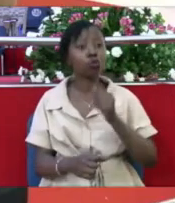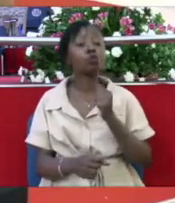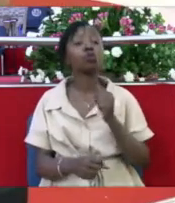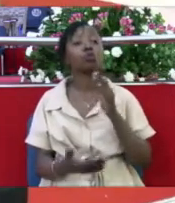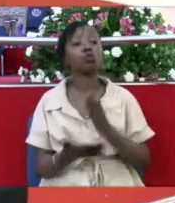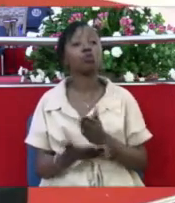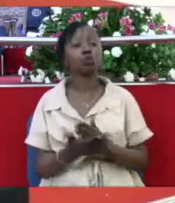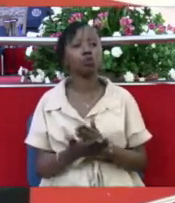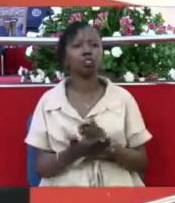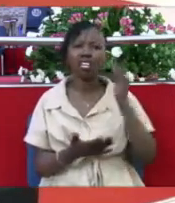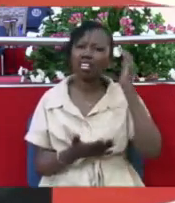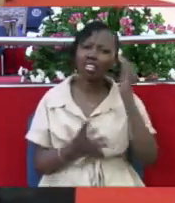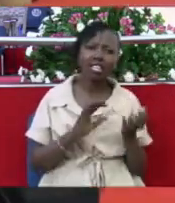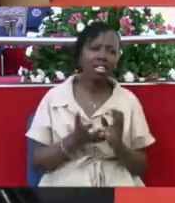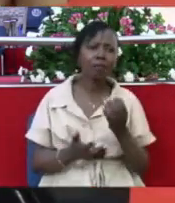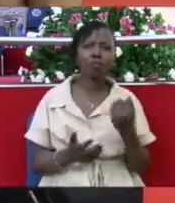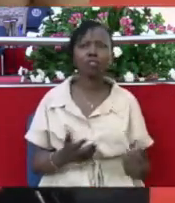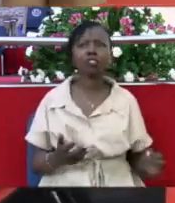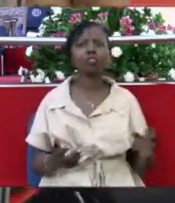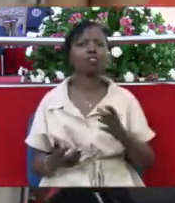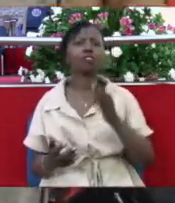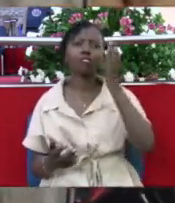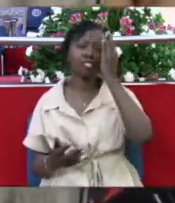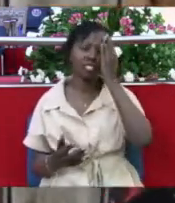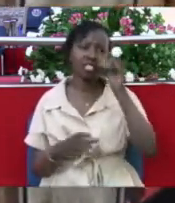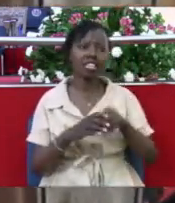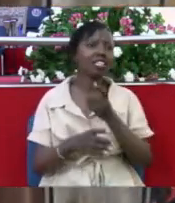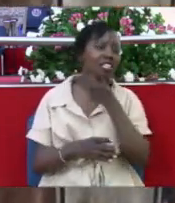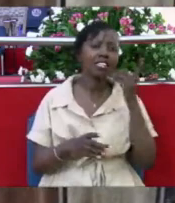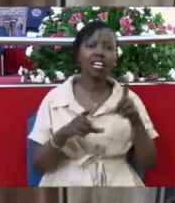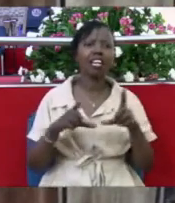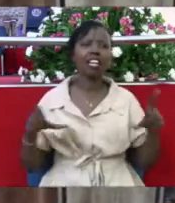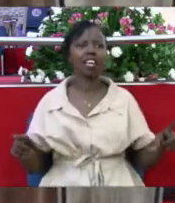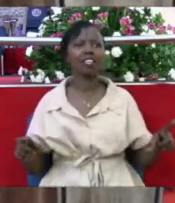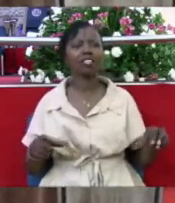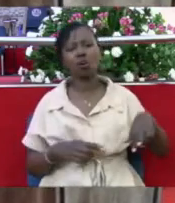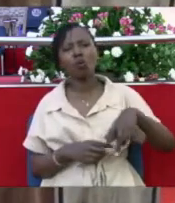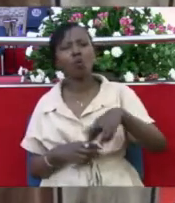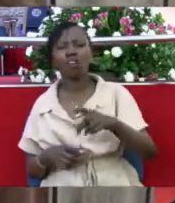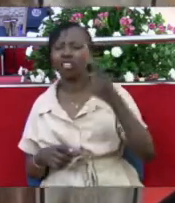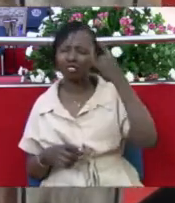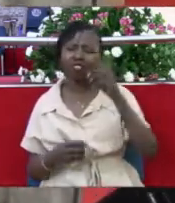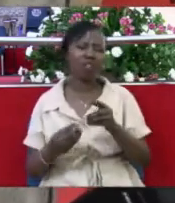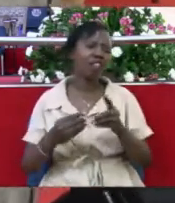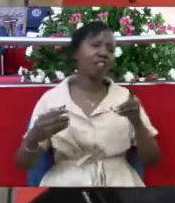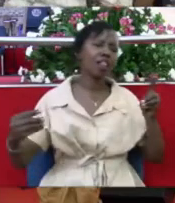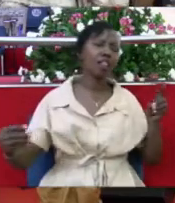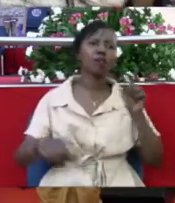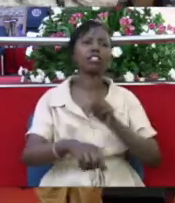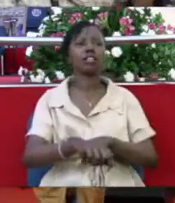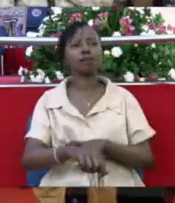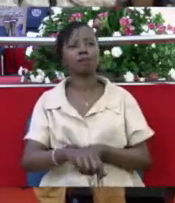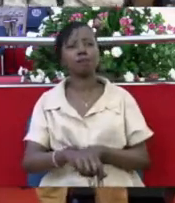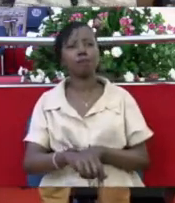Think about the children of Israel in the wilderness. Waisraeli pale jangwani. They have been walking for quite a long time. Tembea muda mrefu tu. And